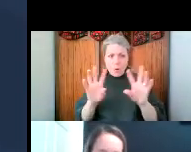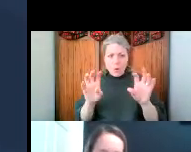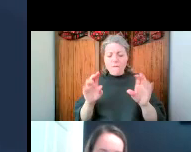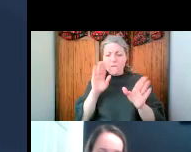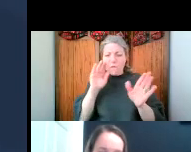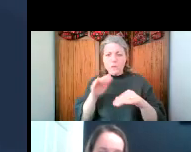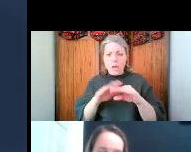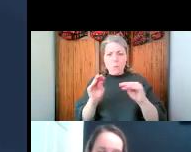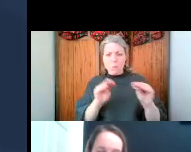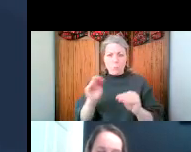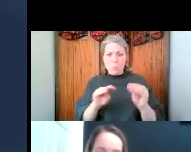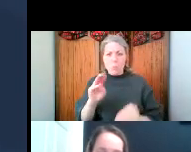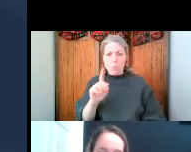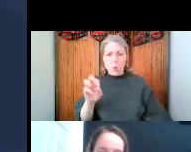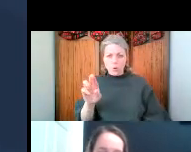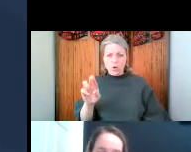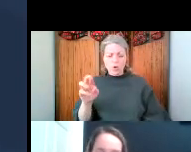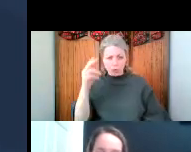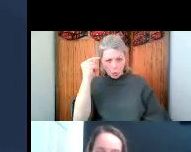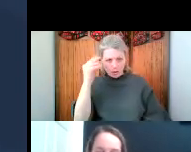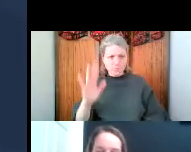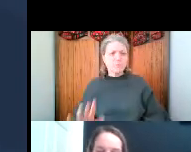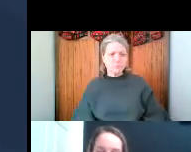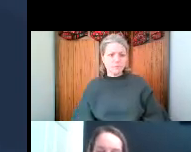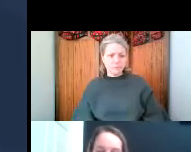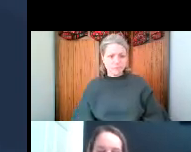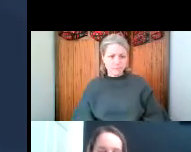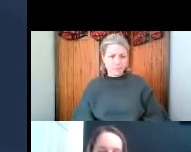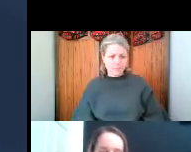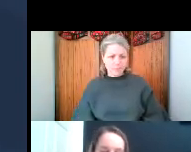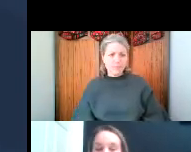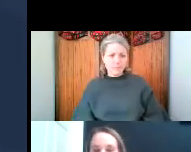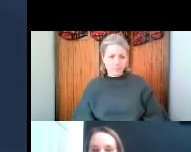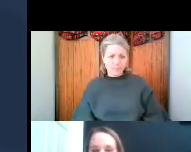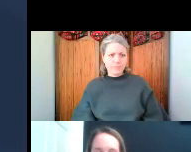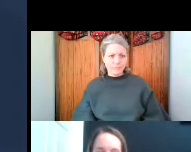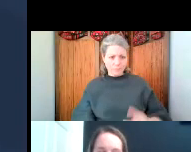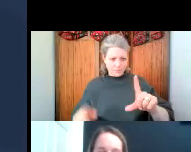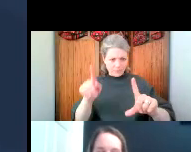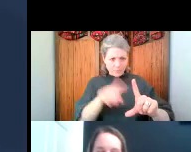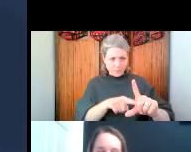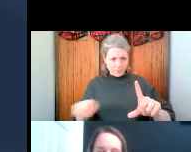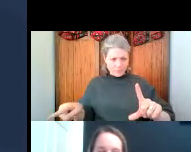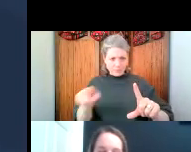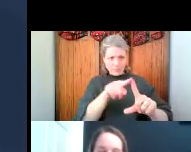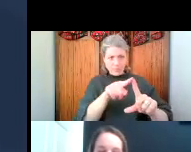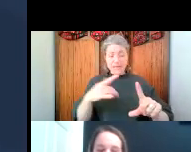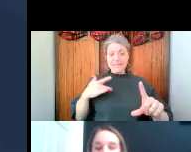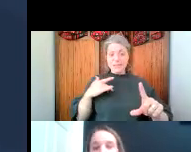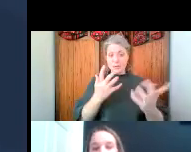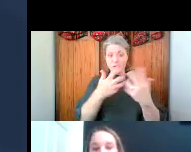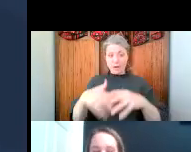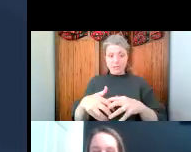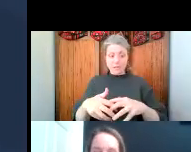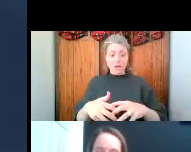focus. So sensory integration is the ability to take the information from our own body and our environment and turn it into the